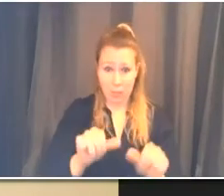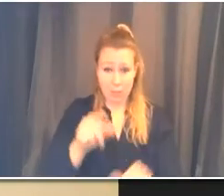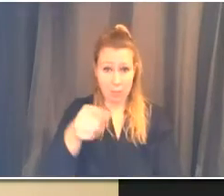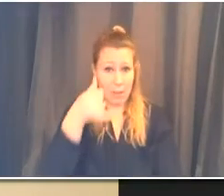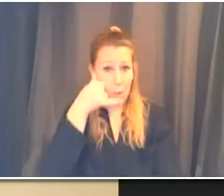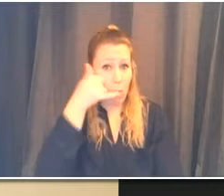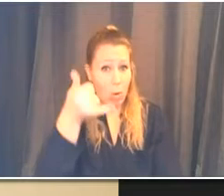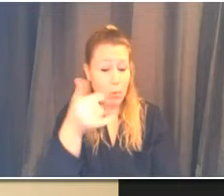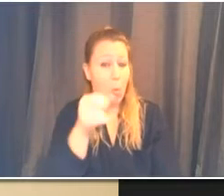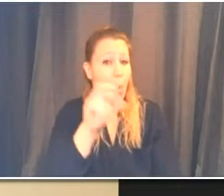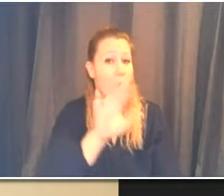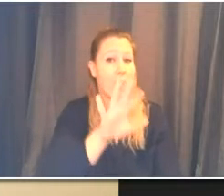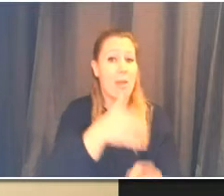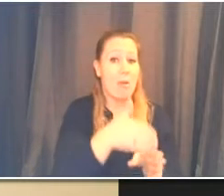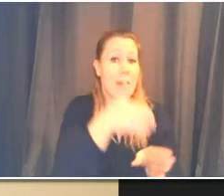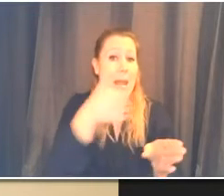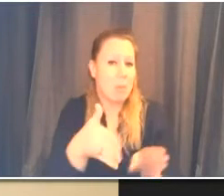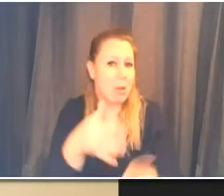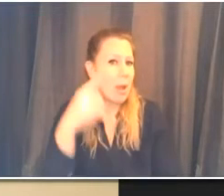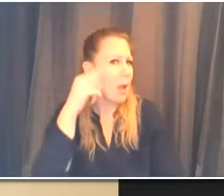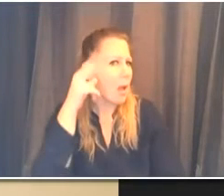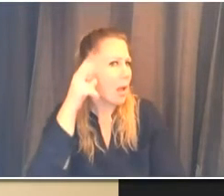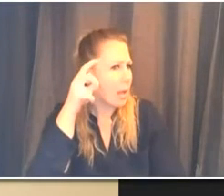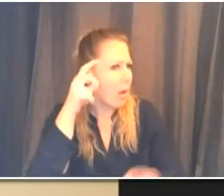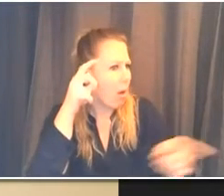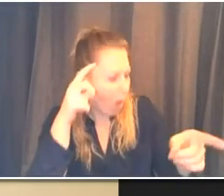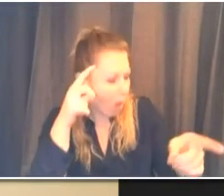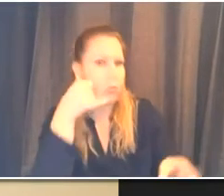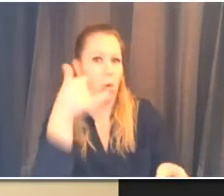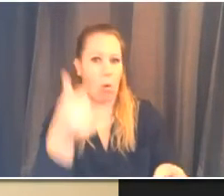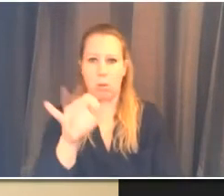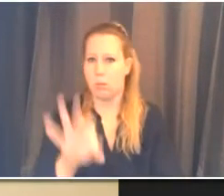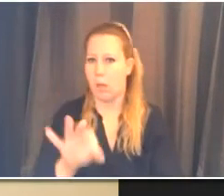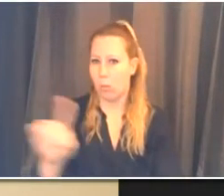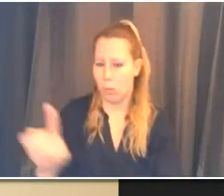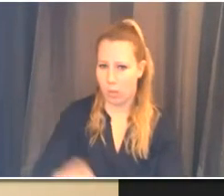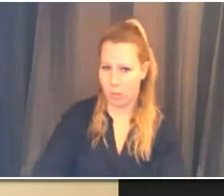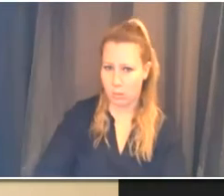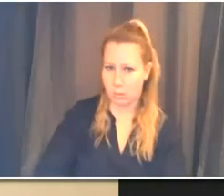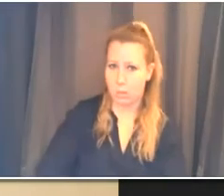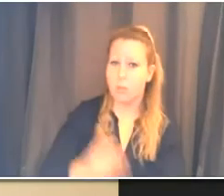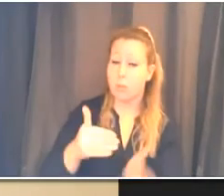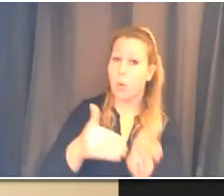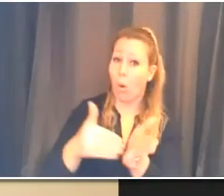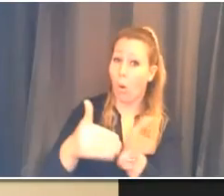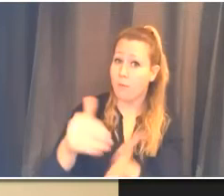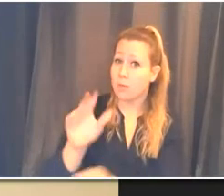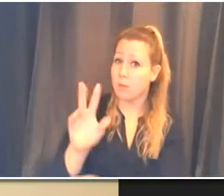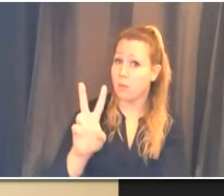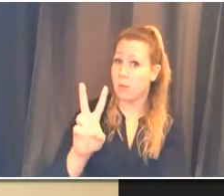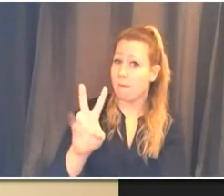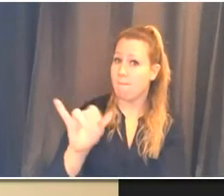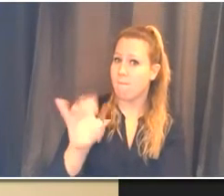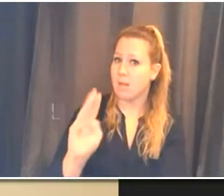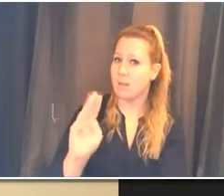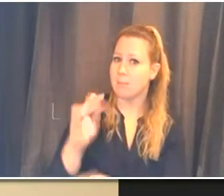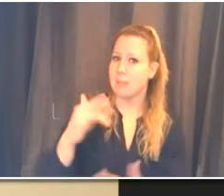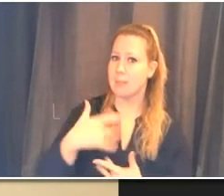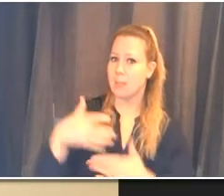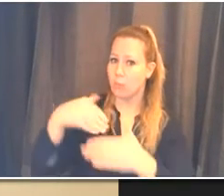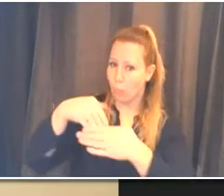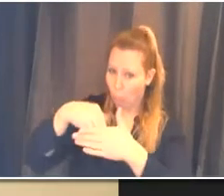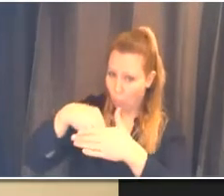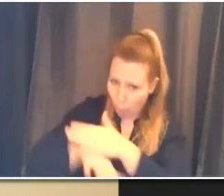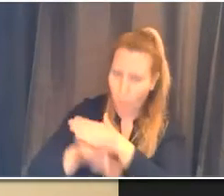and I want to end because I know my colleagues have questions sure but for you to say to me that um one that your desk